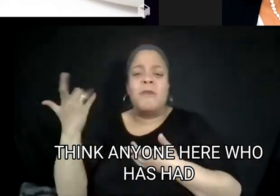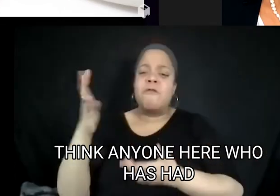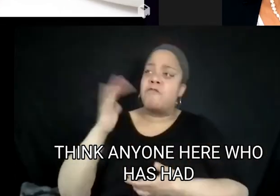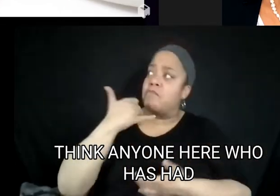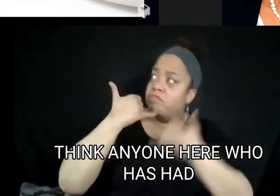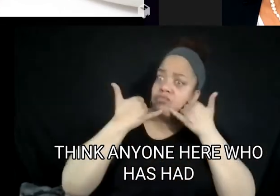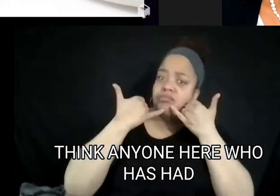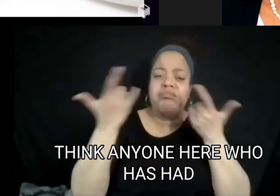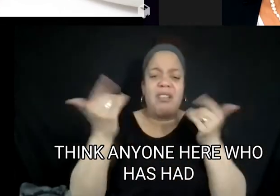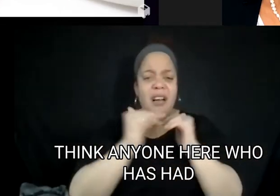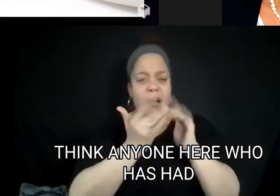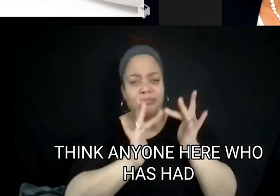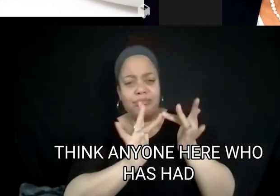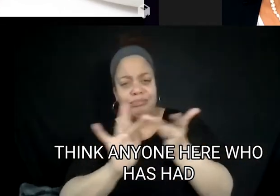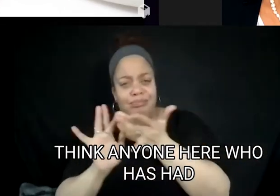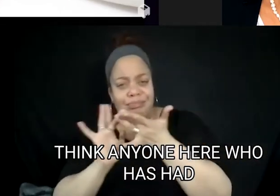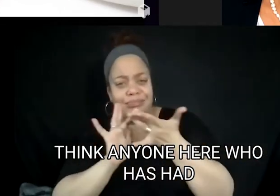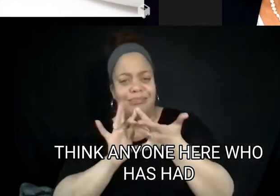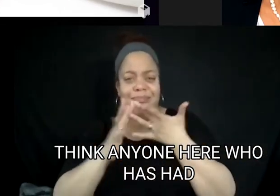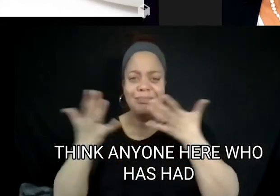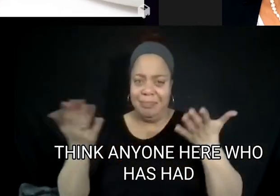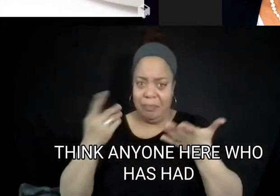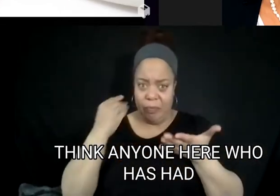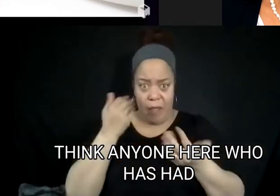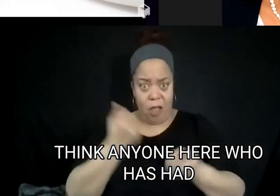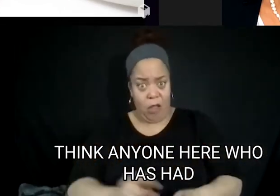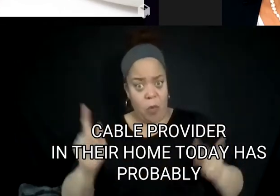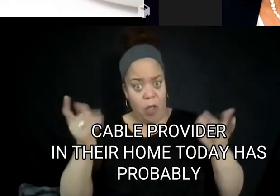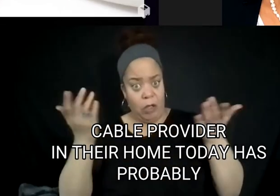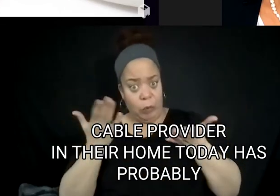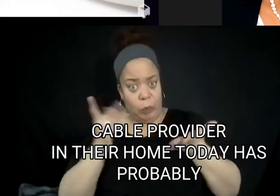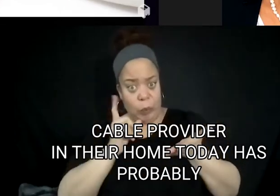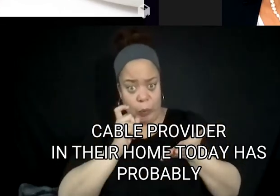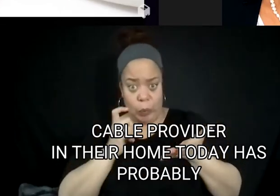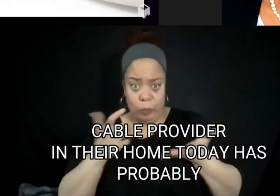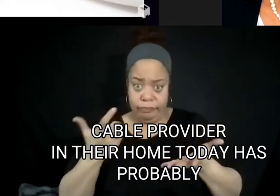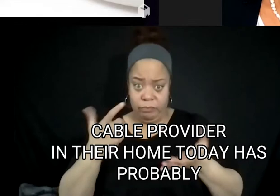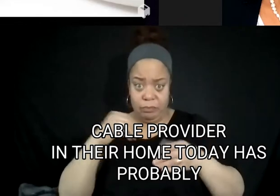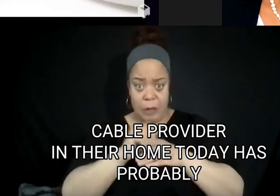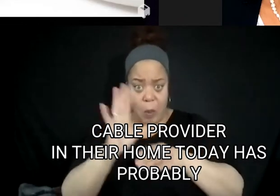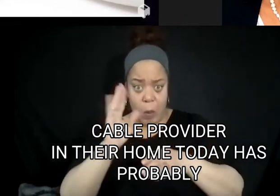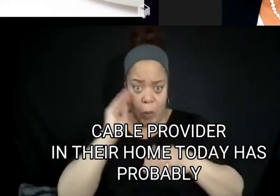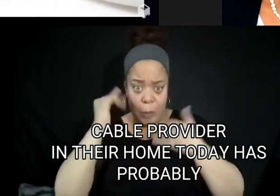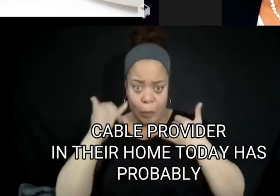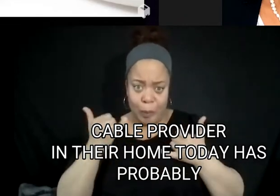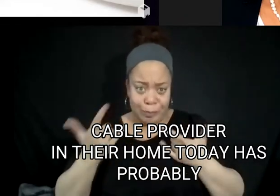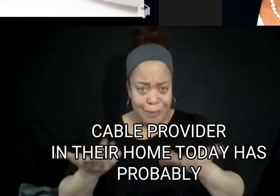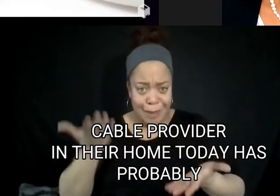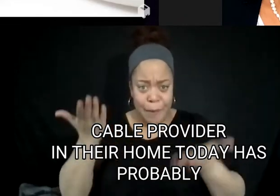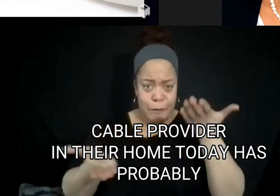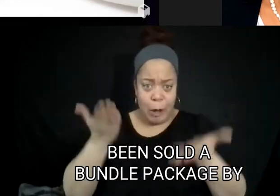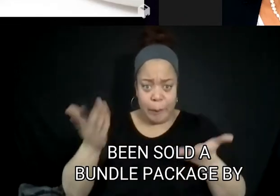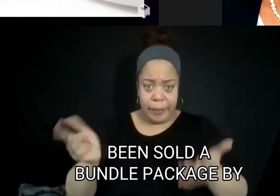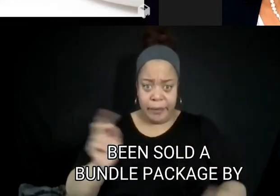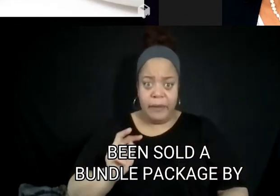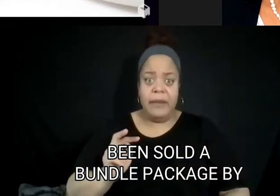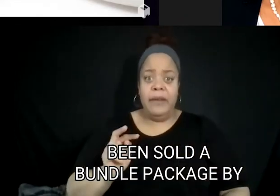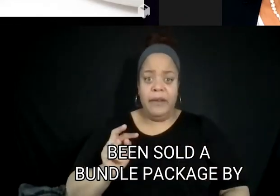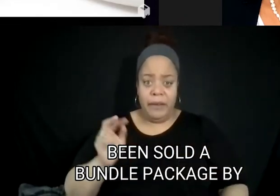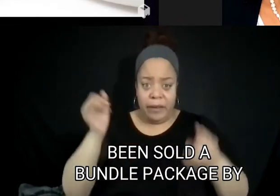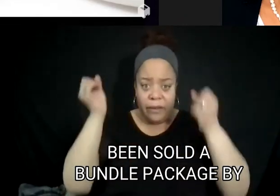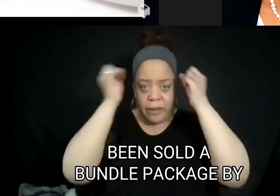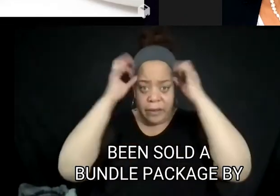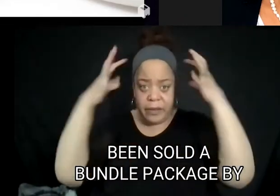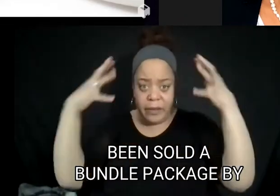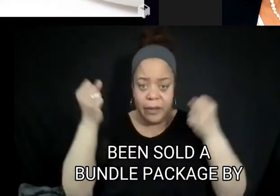home today has probably been sold a bundled package by these companies. You know, get your TV and your telephone and your